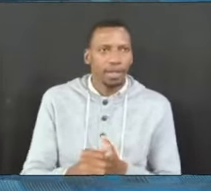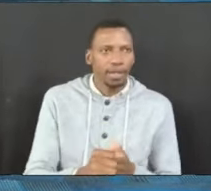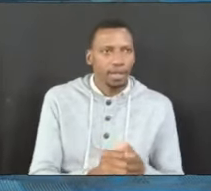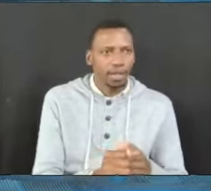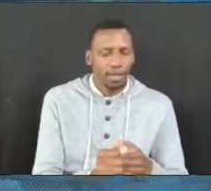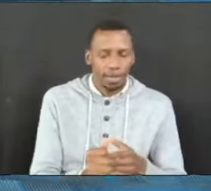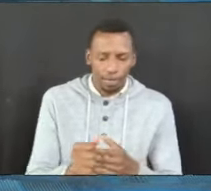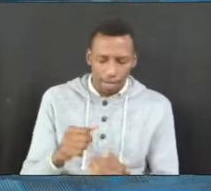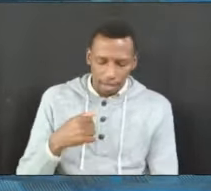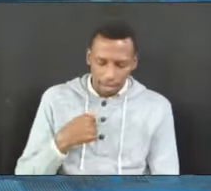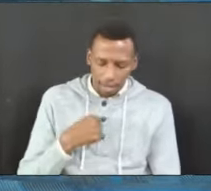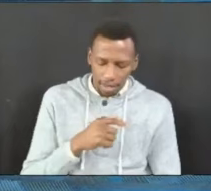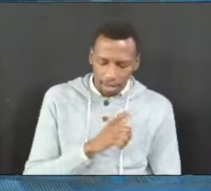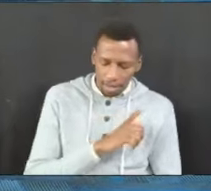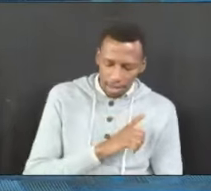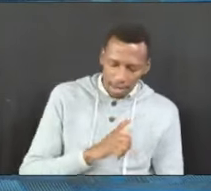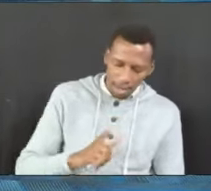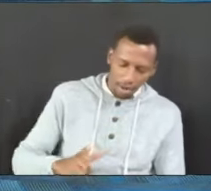Lead me,